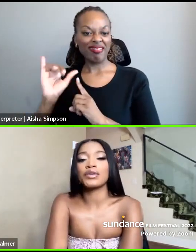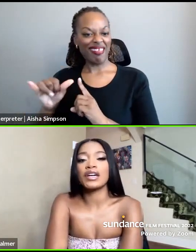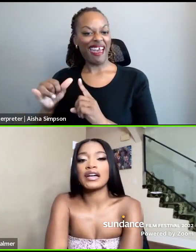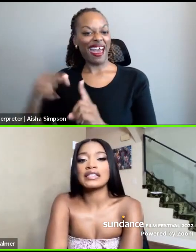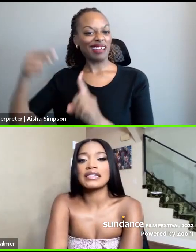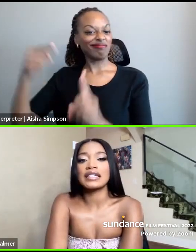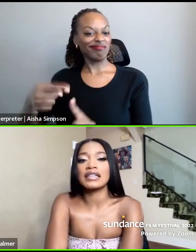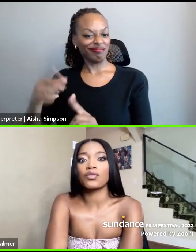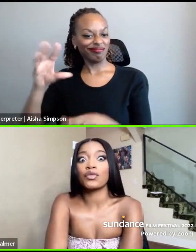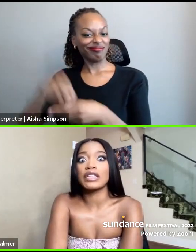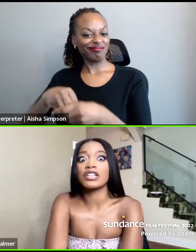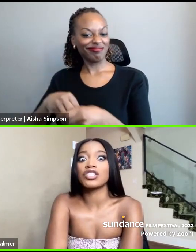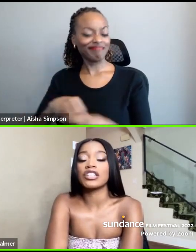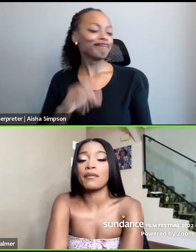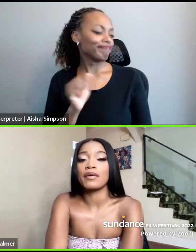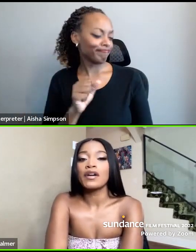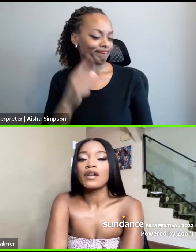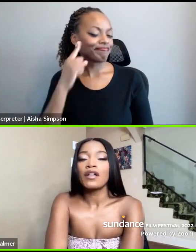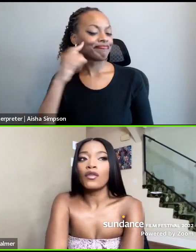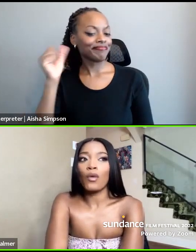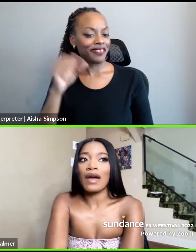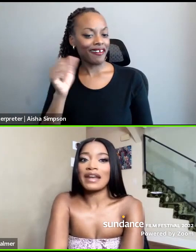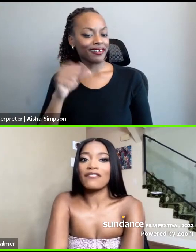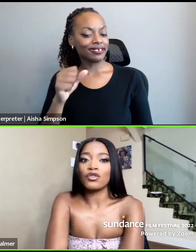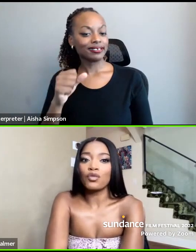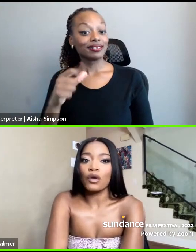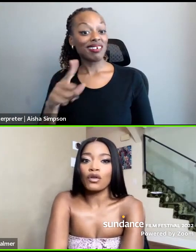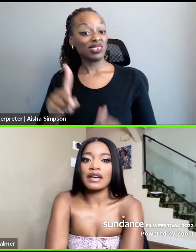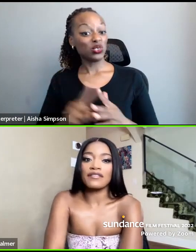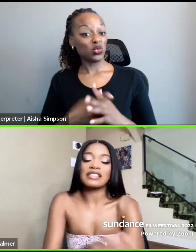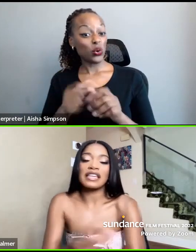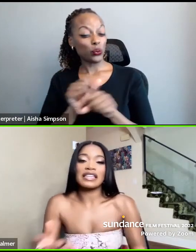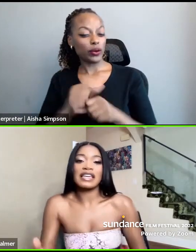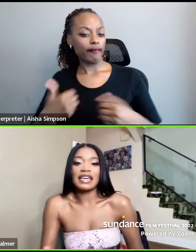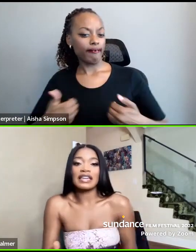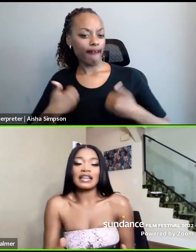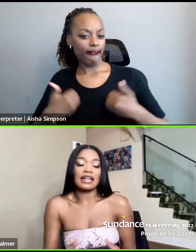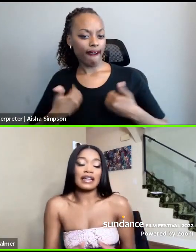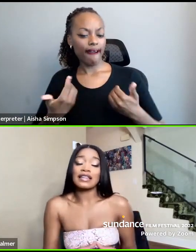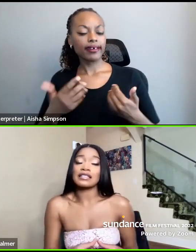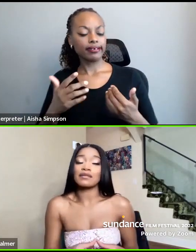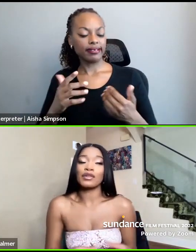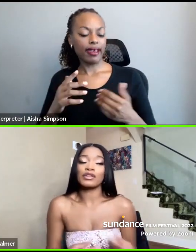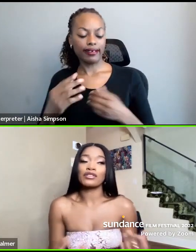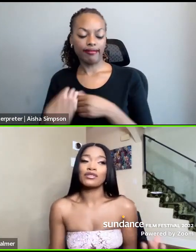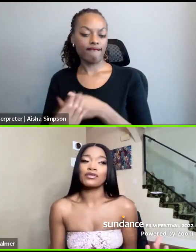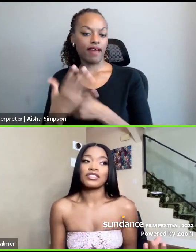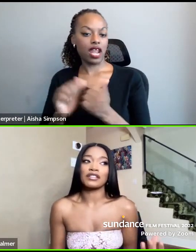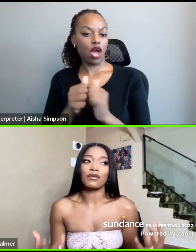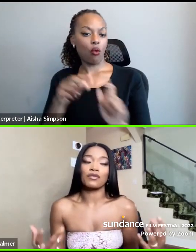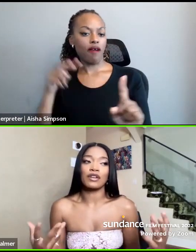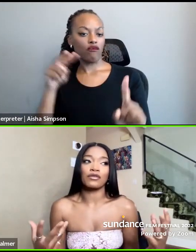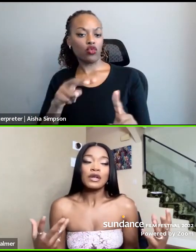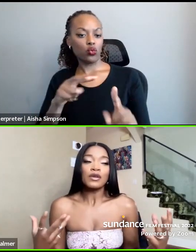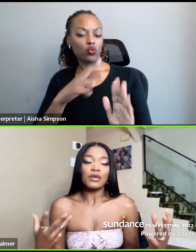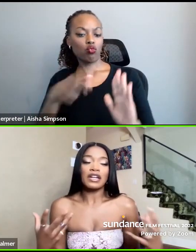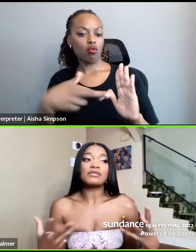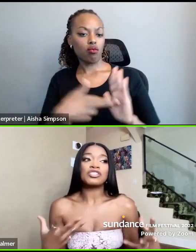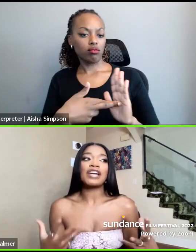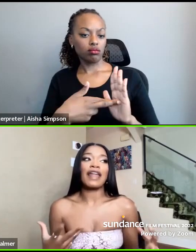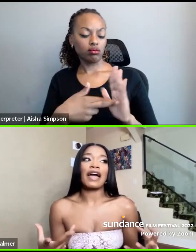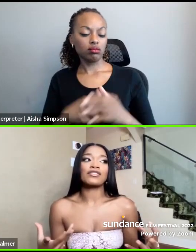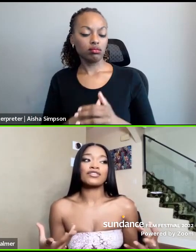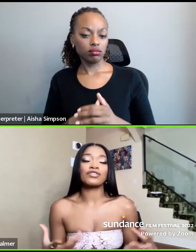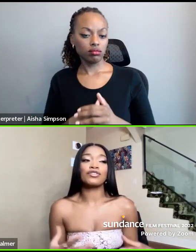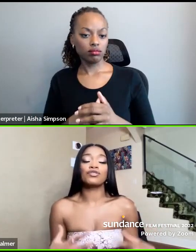out so young as I did, it really did shape the way that I viewed roles, obviously as a kid. And I think it's important too, for, when it